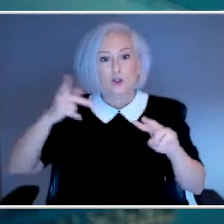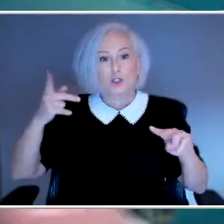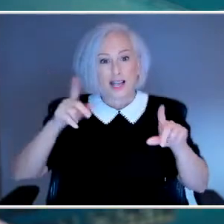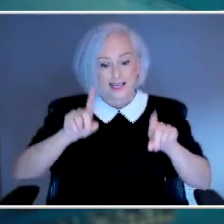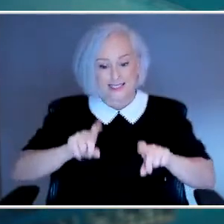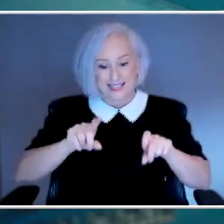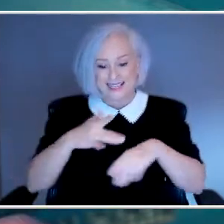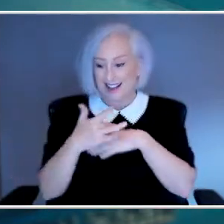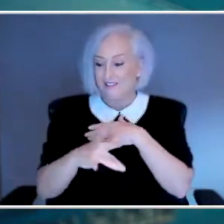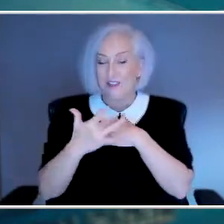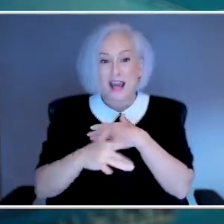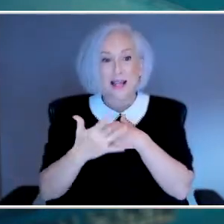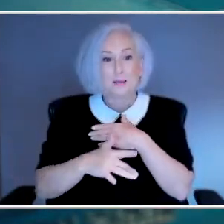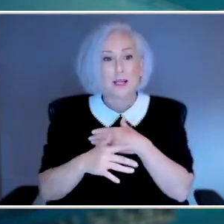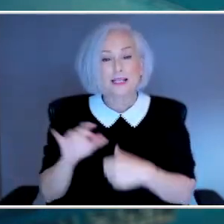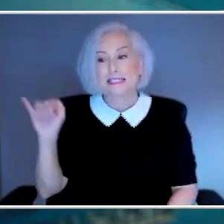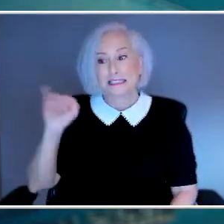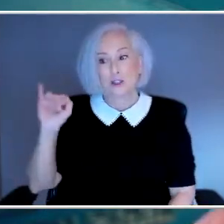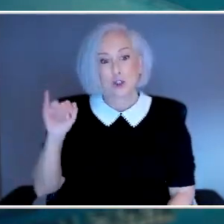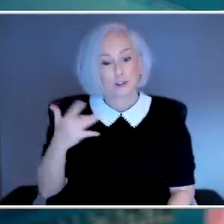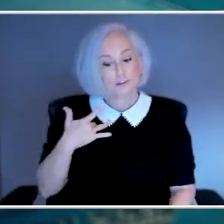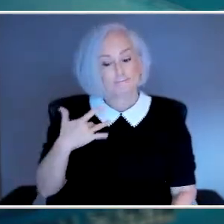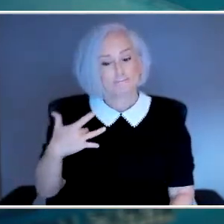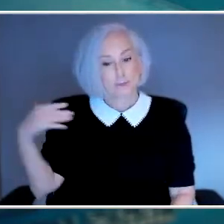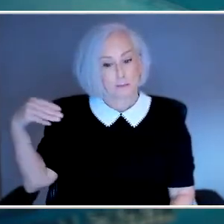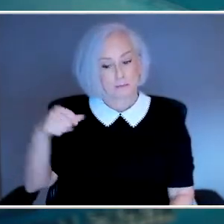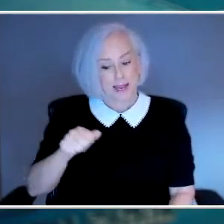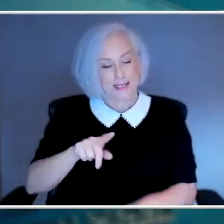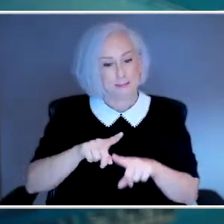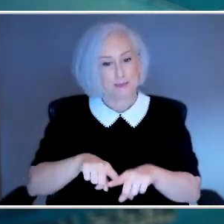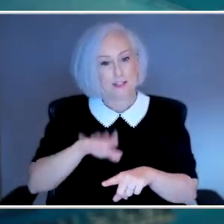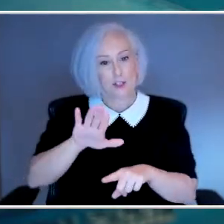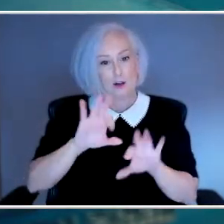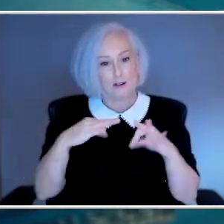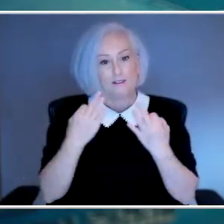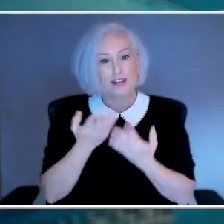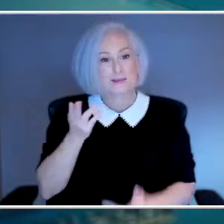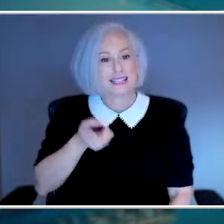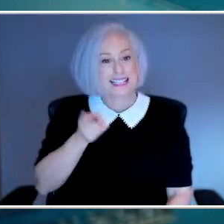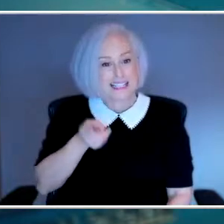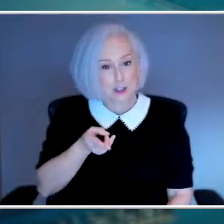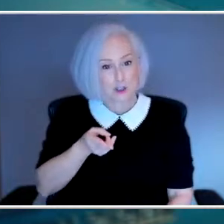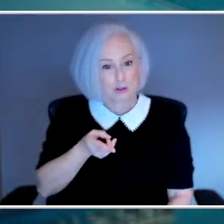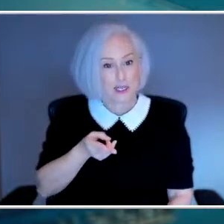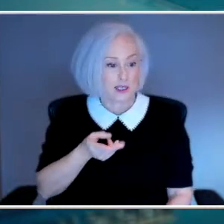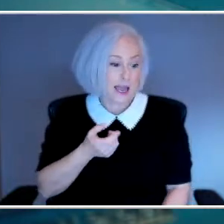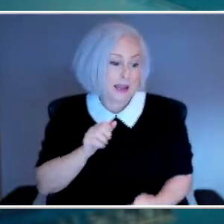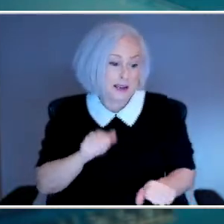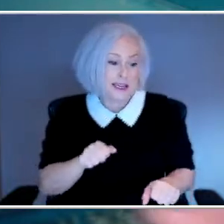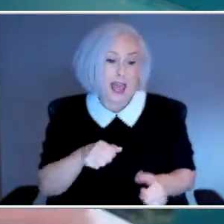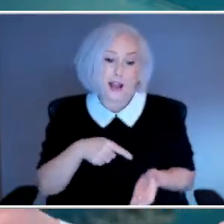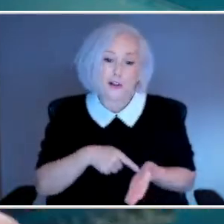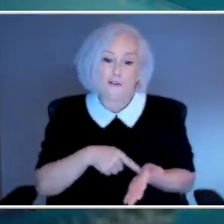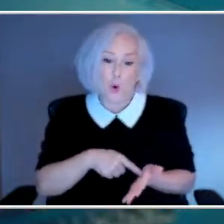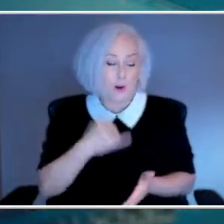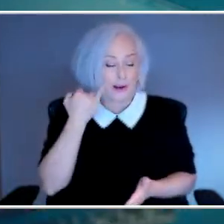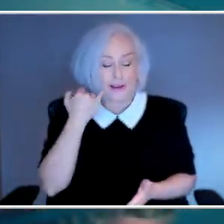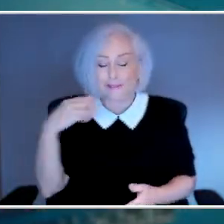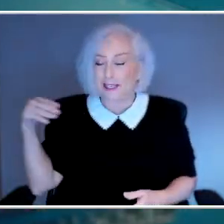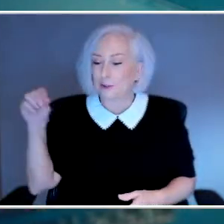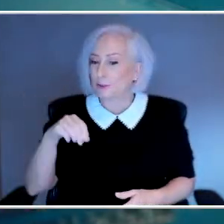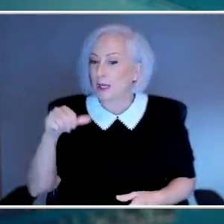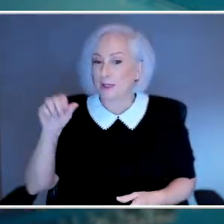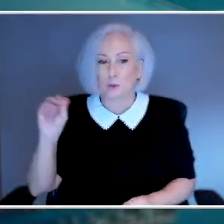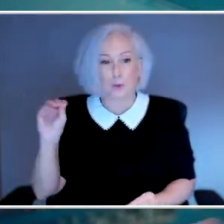that insurance often covers based on your family history, or if not covered, it's actually quite affordable. And so for patients who have a family history